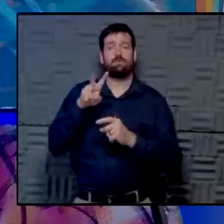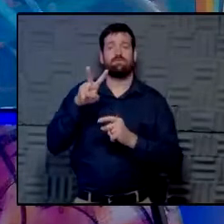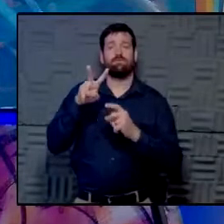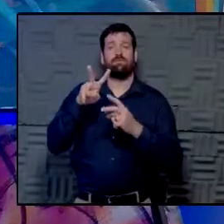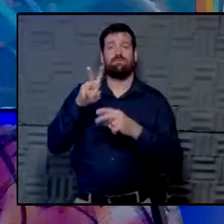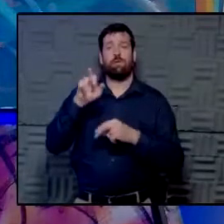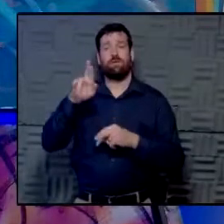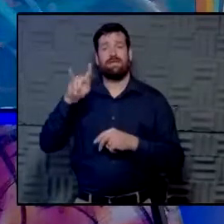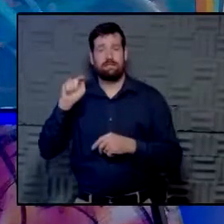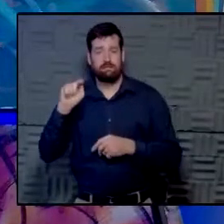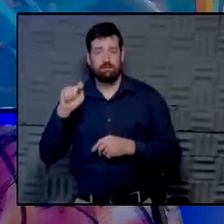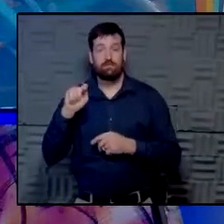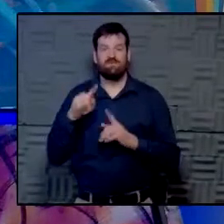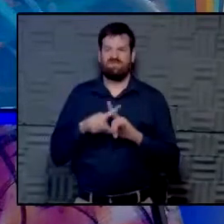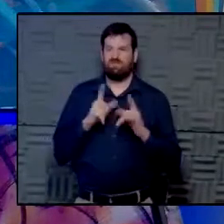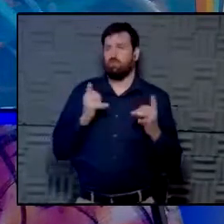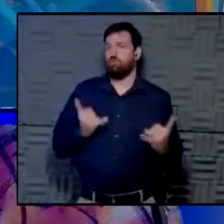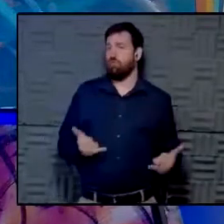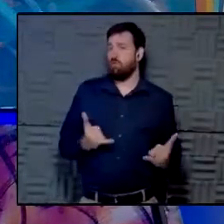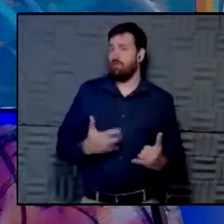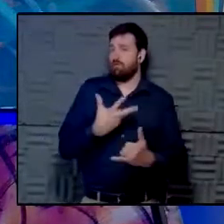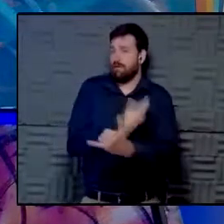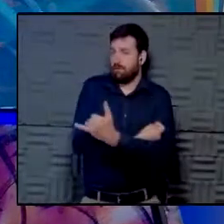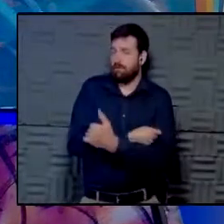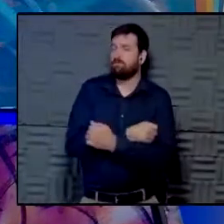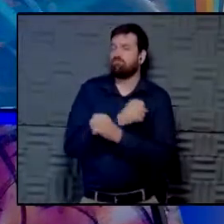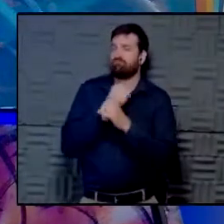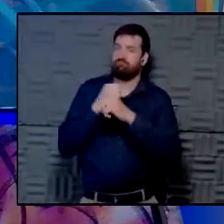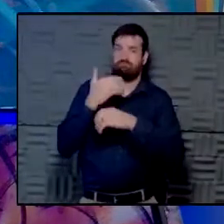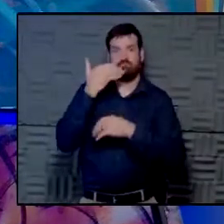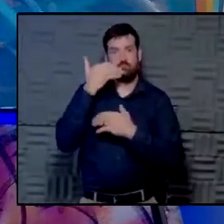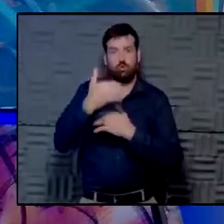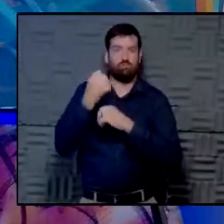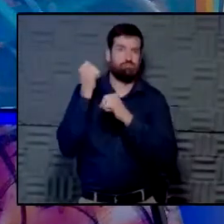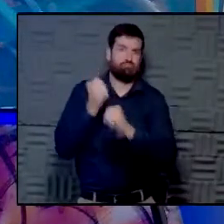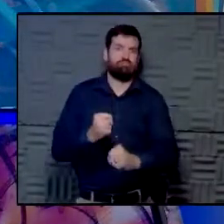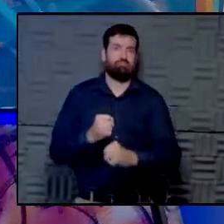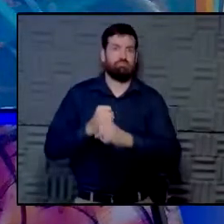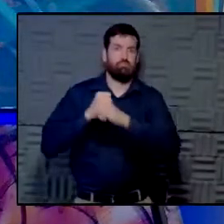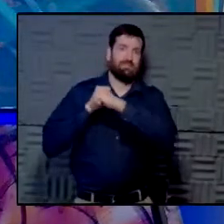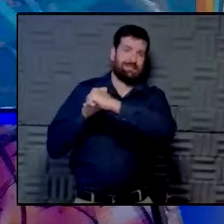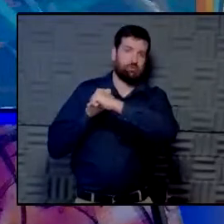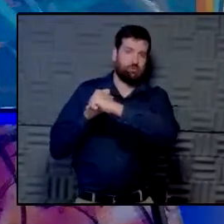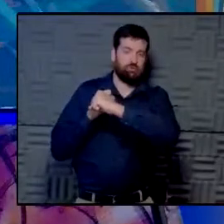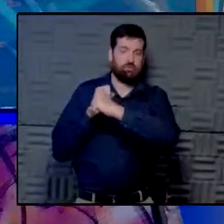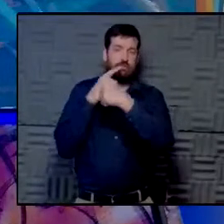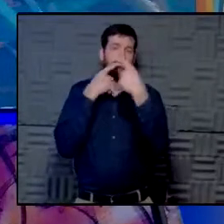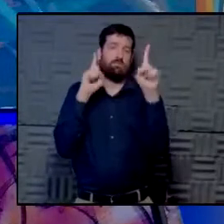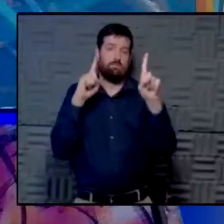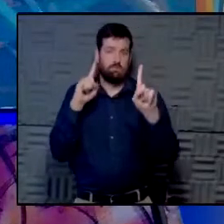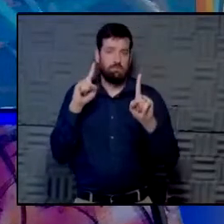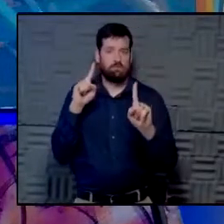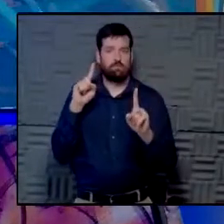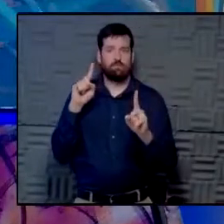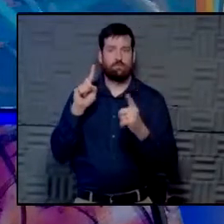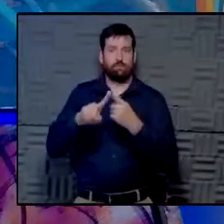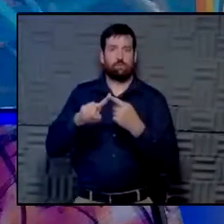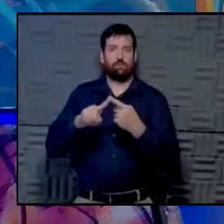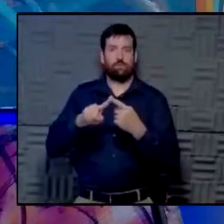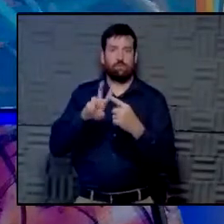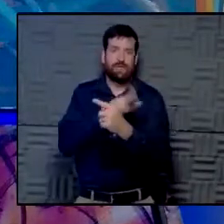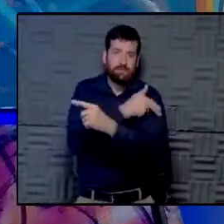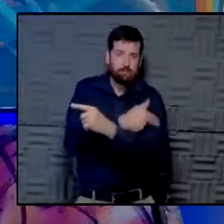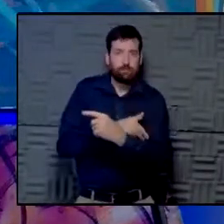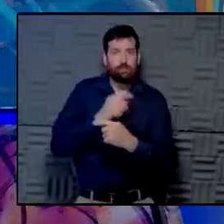our immunity. Although the current vaccinations do provide very good, robust immunity and efficacy against those